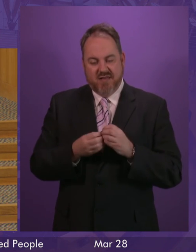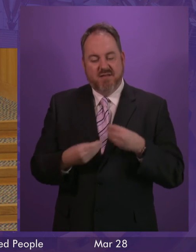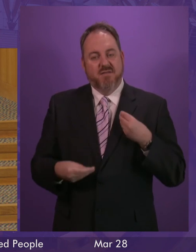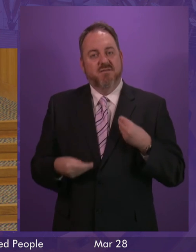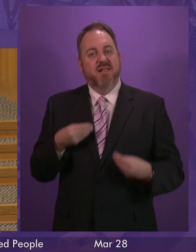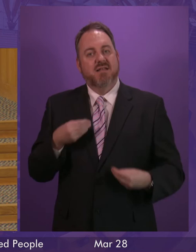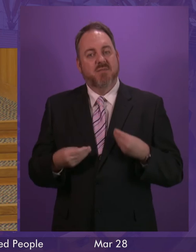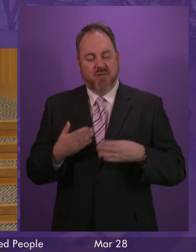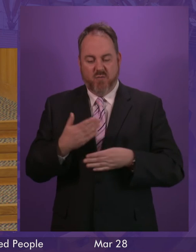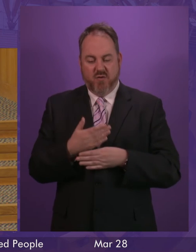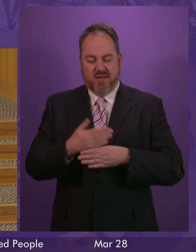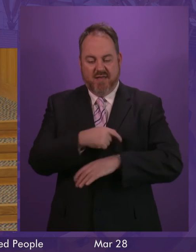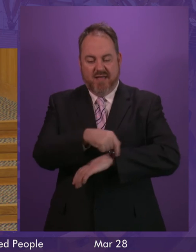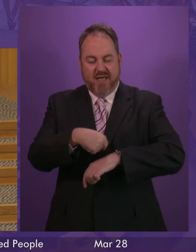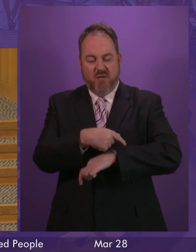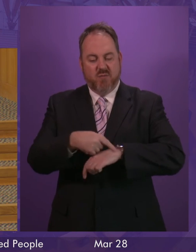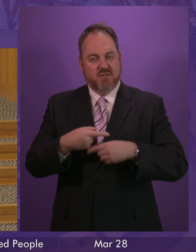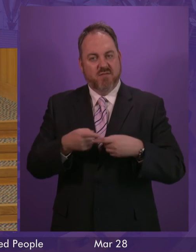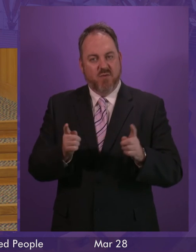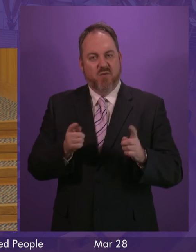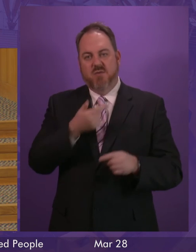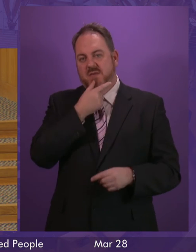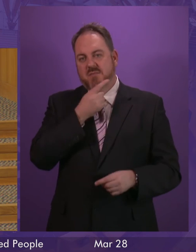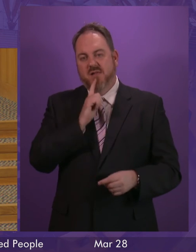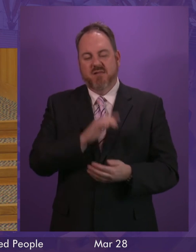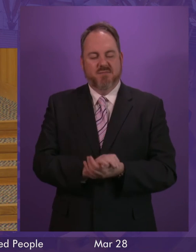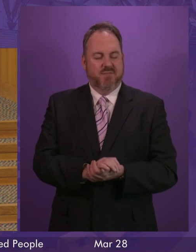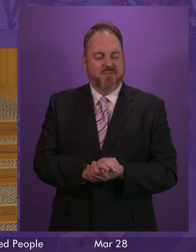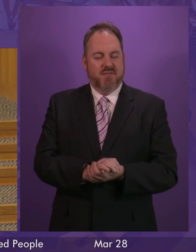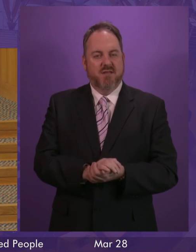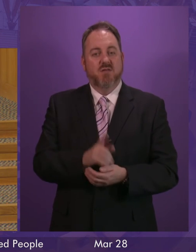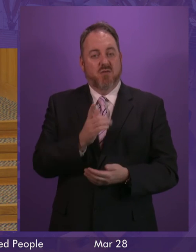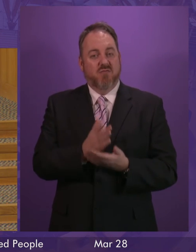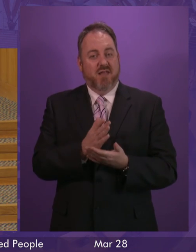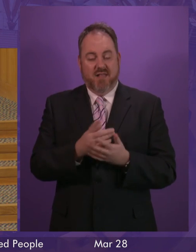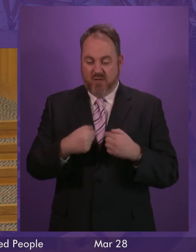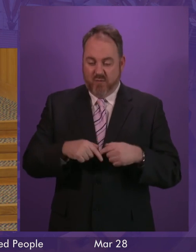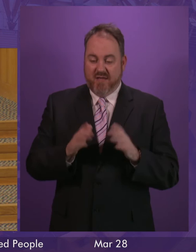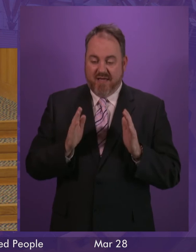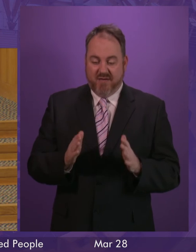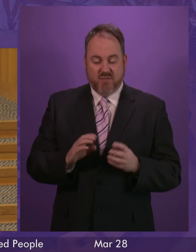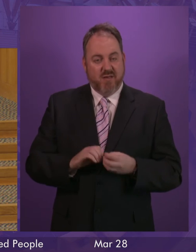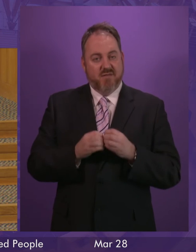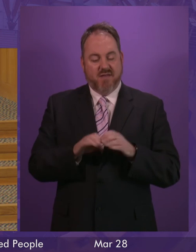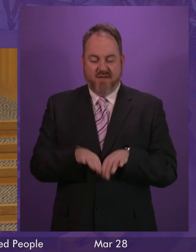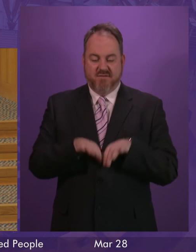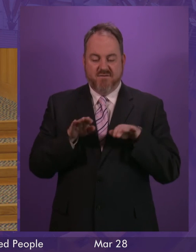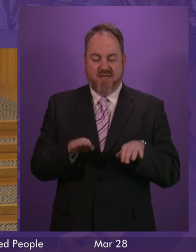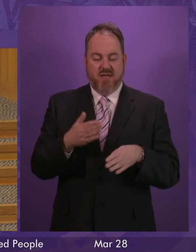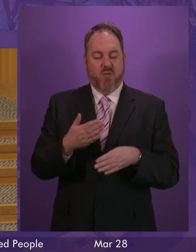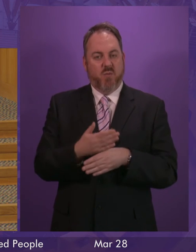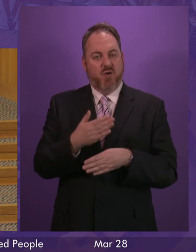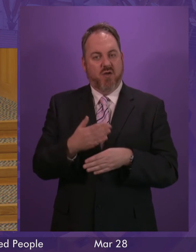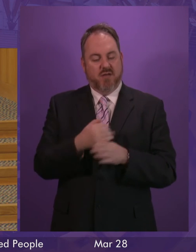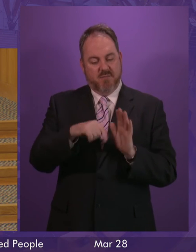and opportunities are there. And the Scottish Government has already talked about their fair work agenda. Yes, we must have a fair work agenda, but that agenda must